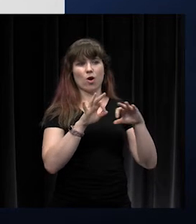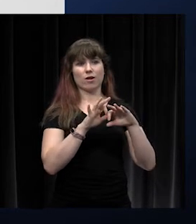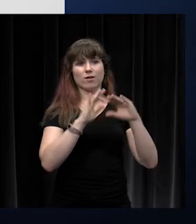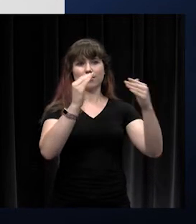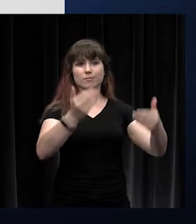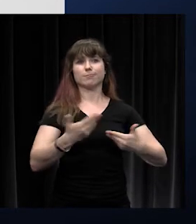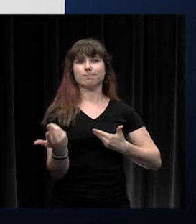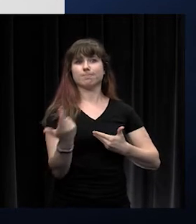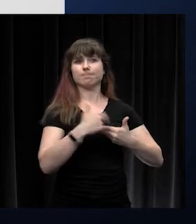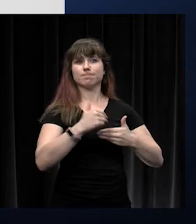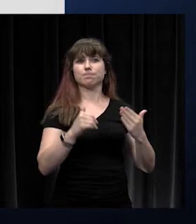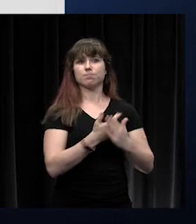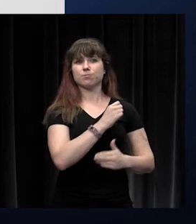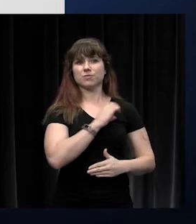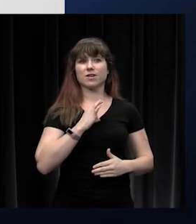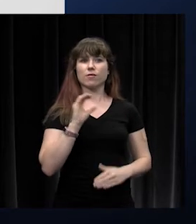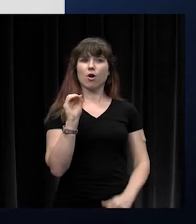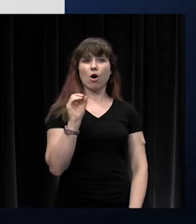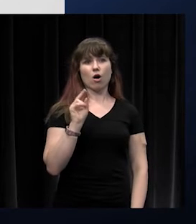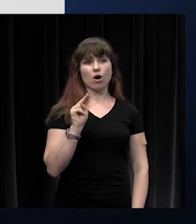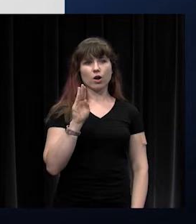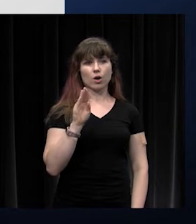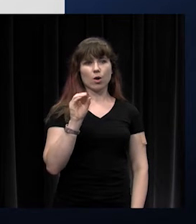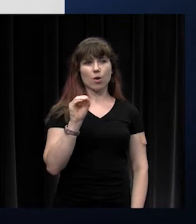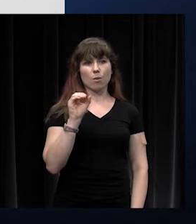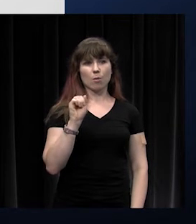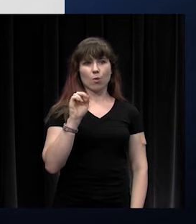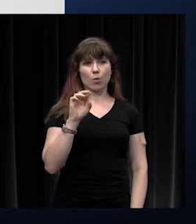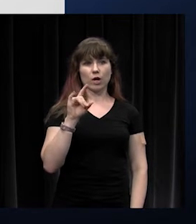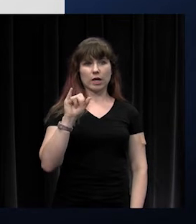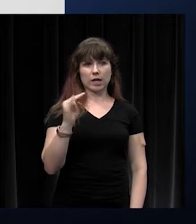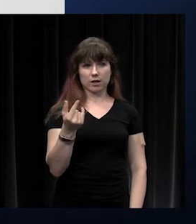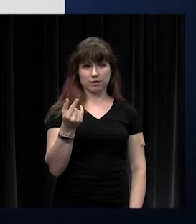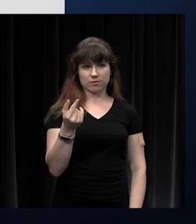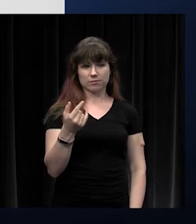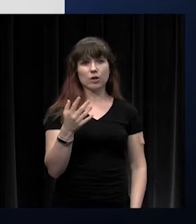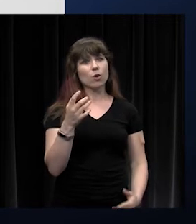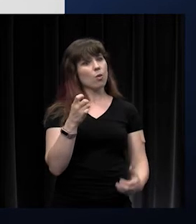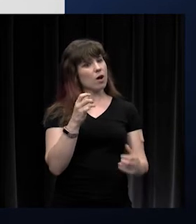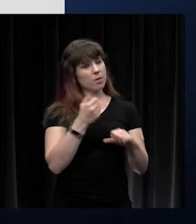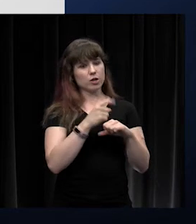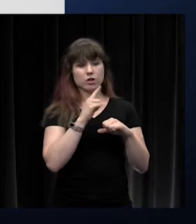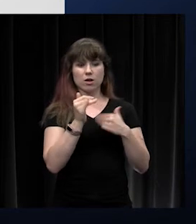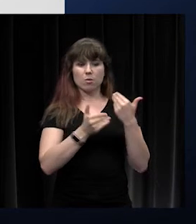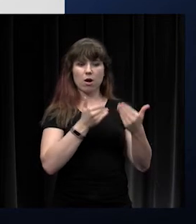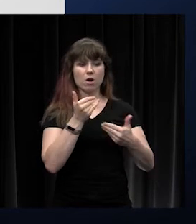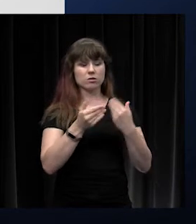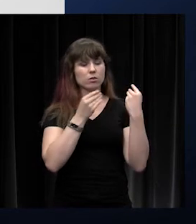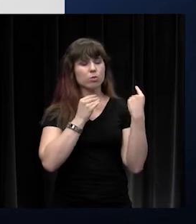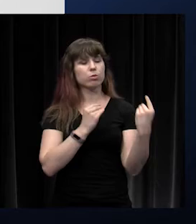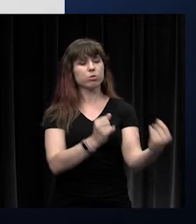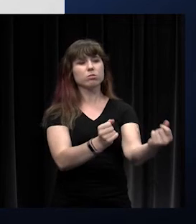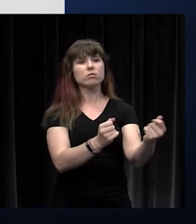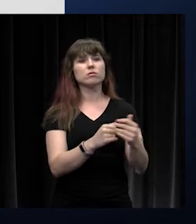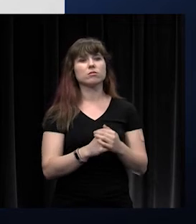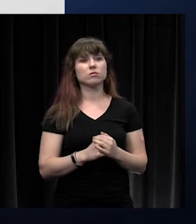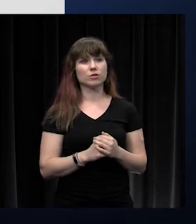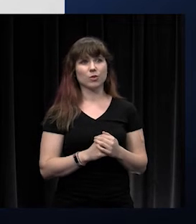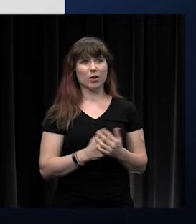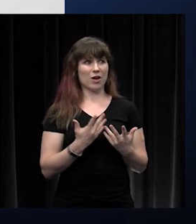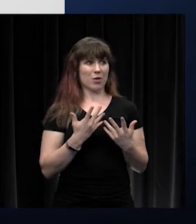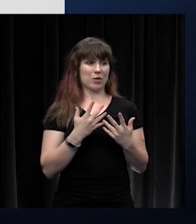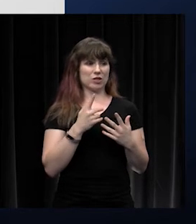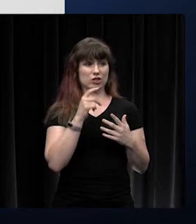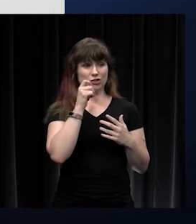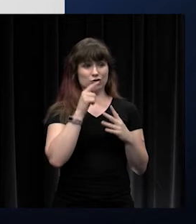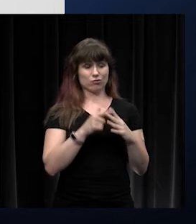sure that all these staff members are onboarded very well. So that will start tomorrow. Certainly, we've really already started because there's